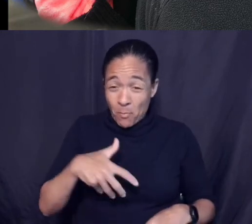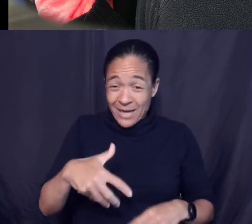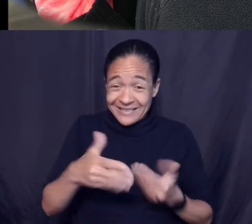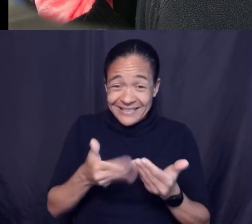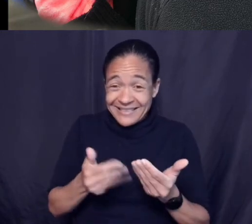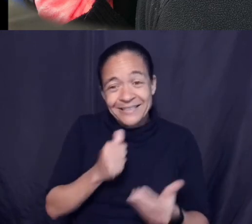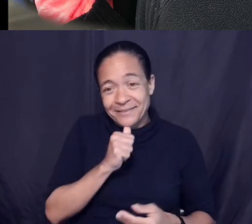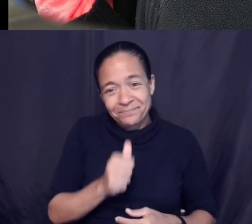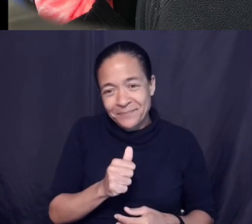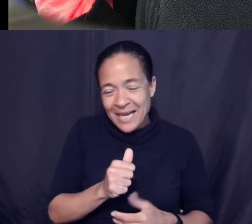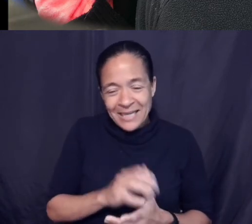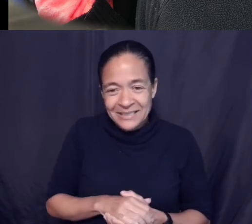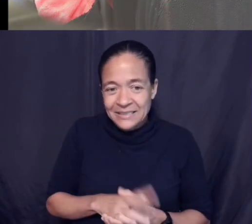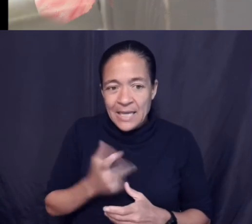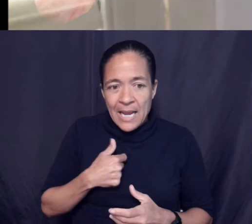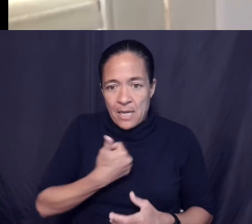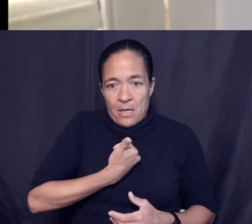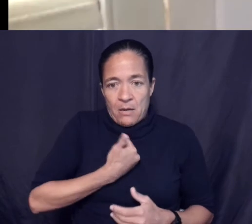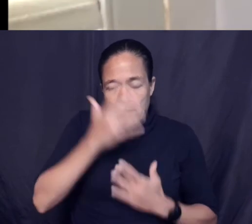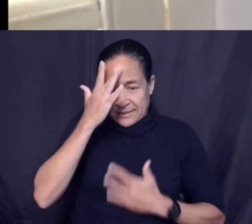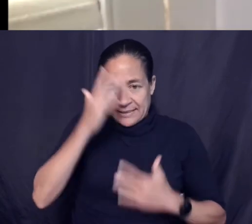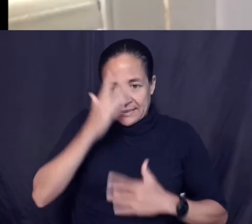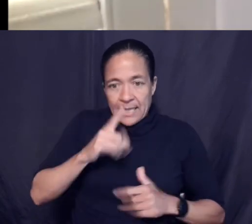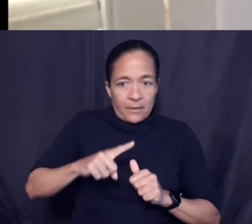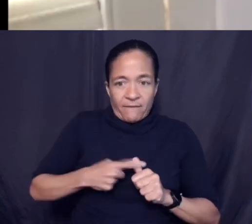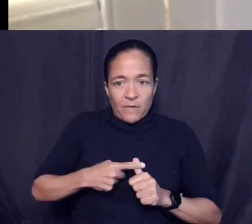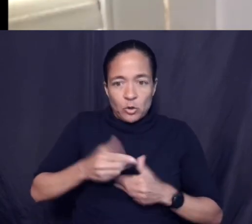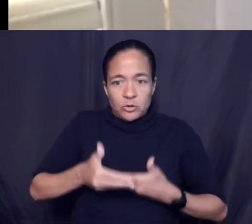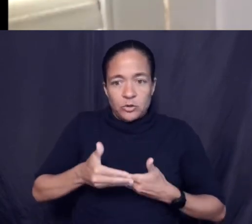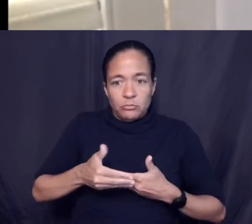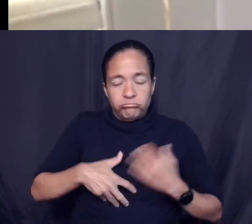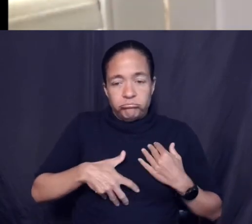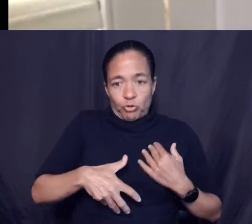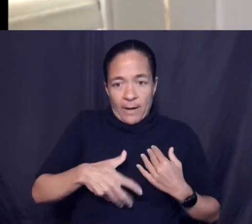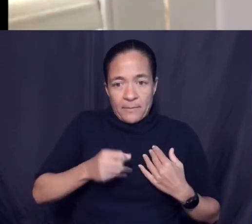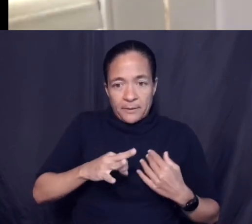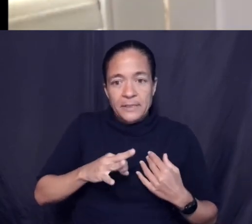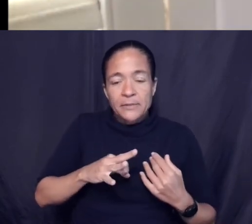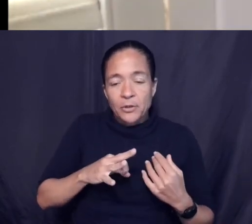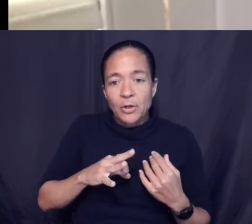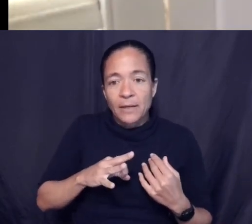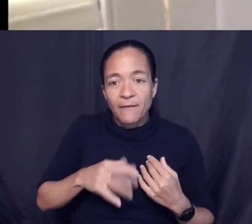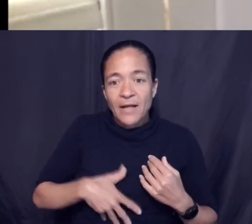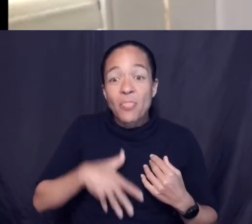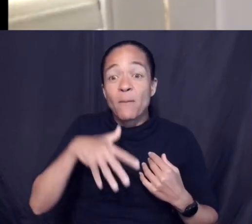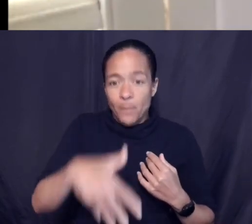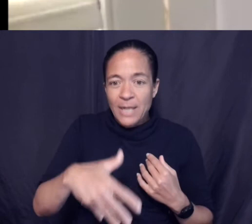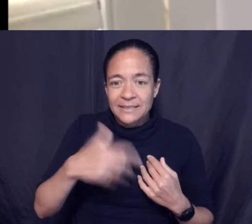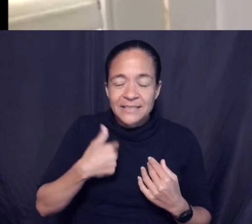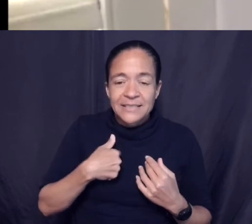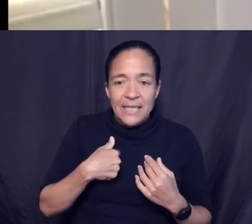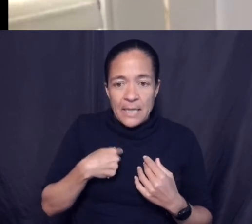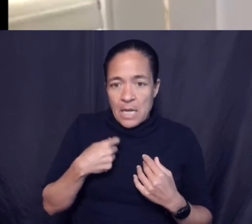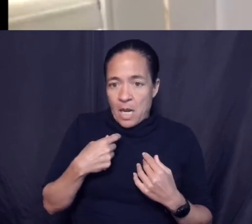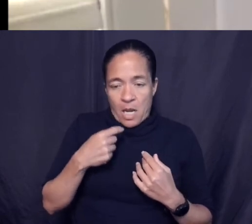was not an easy pregnancy. I was very sick in the first trimester of my pregnancy. I actually